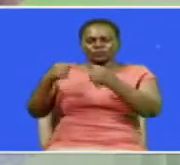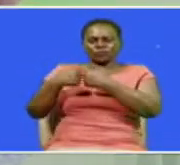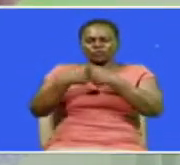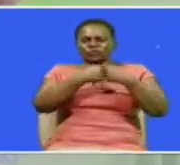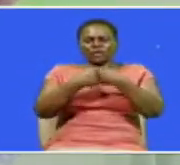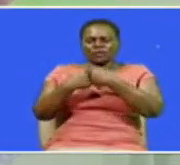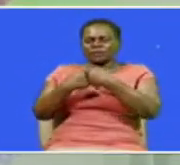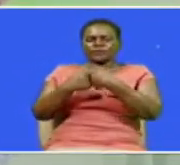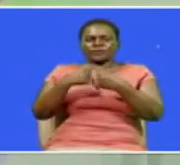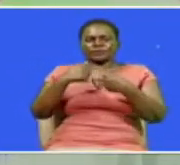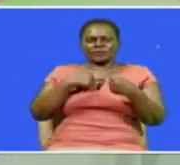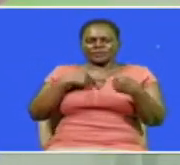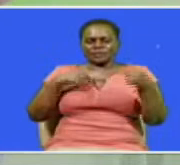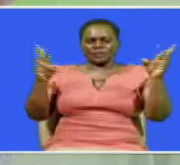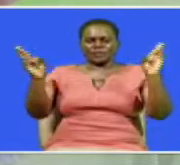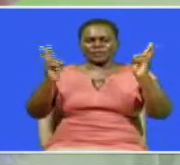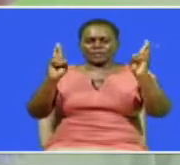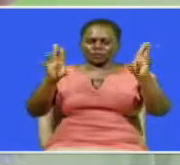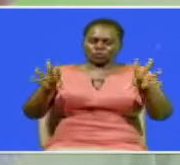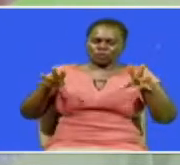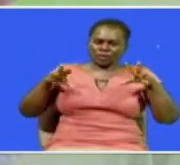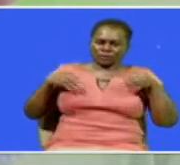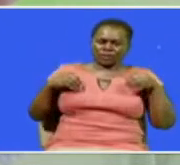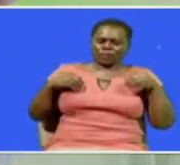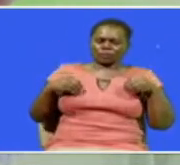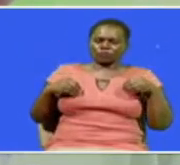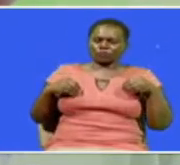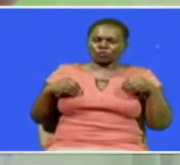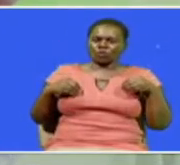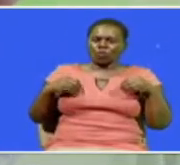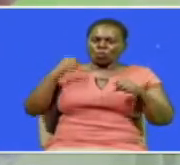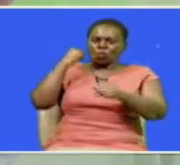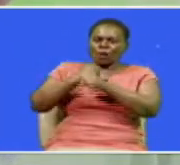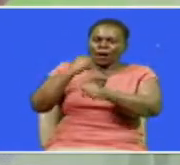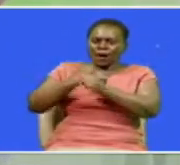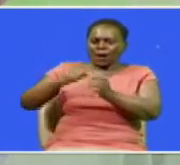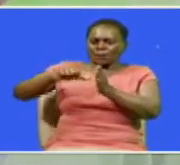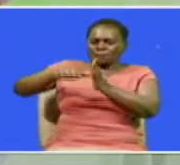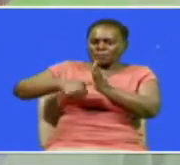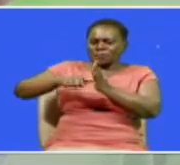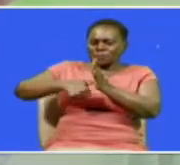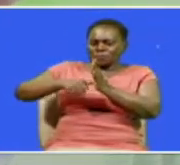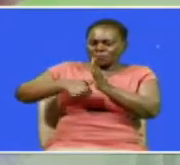of which I'm ready to take na kujipush. At least ni